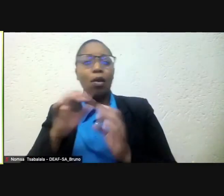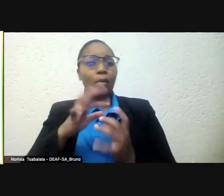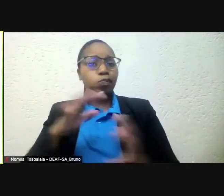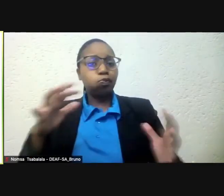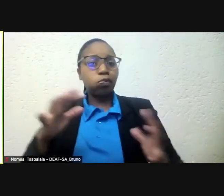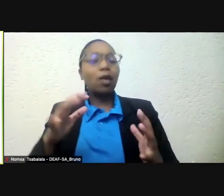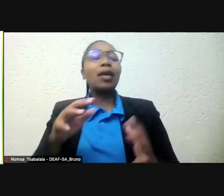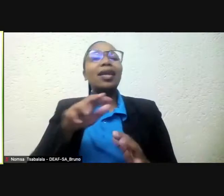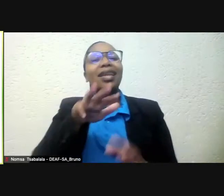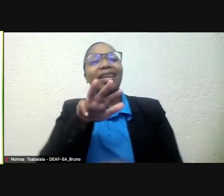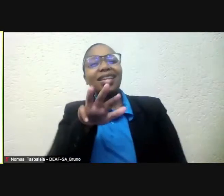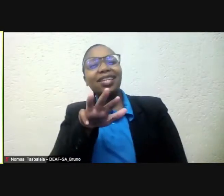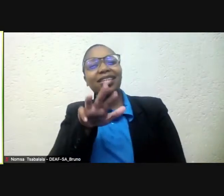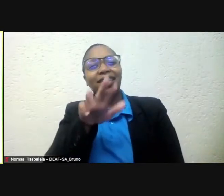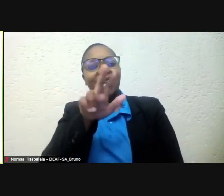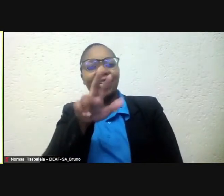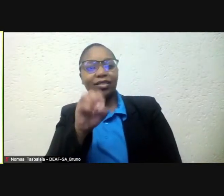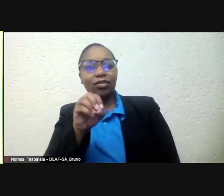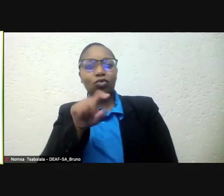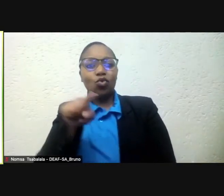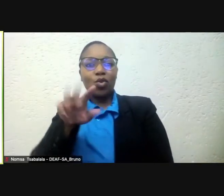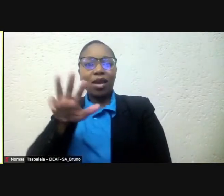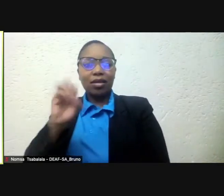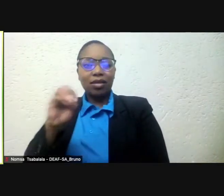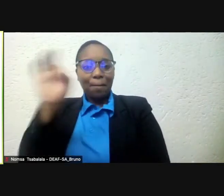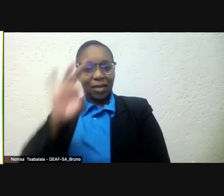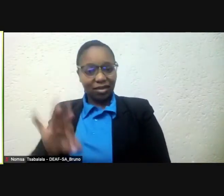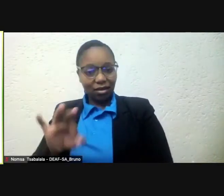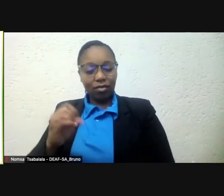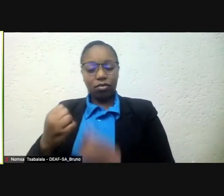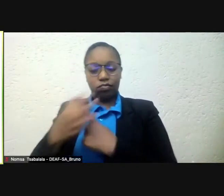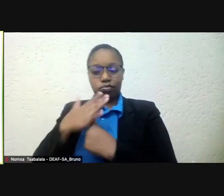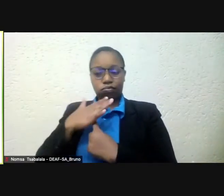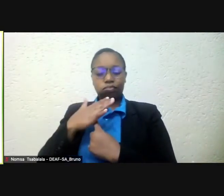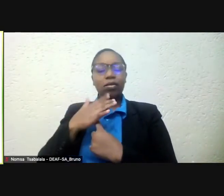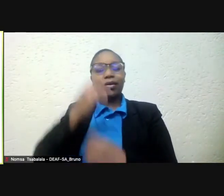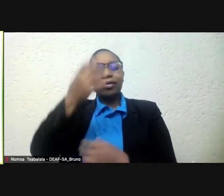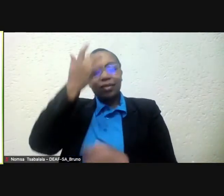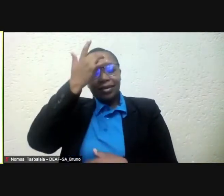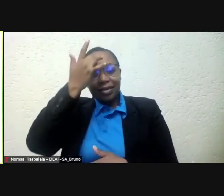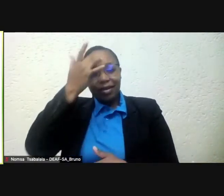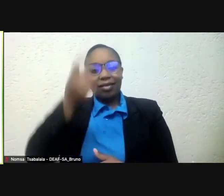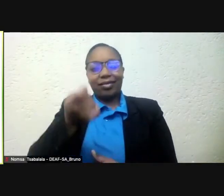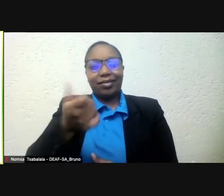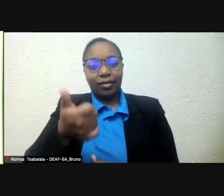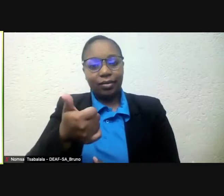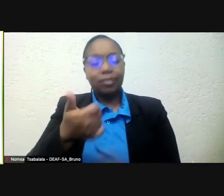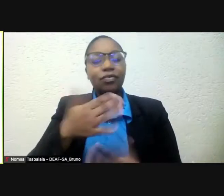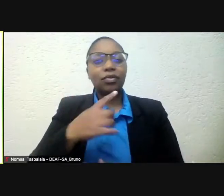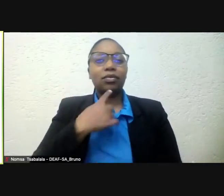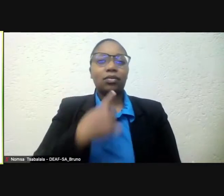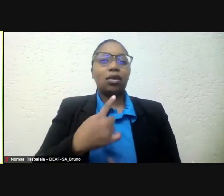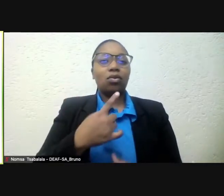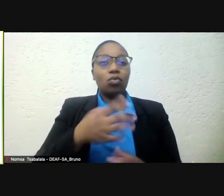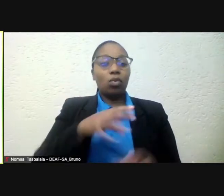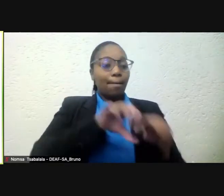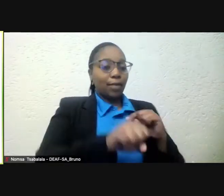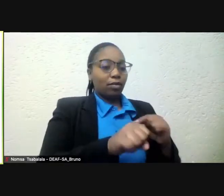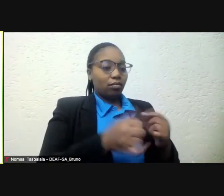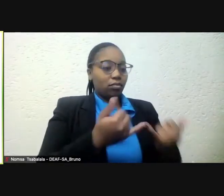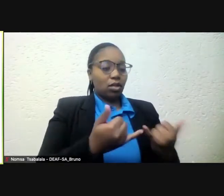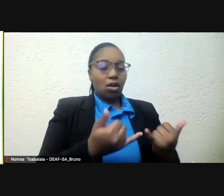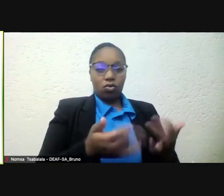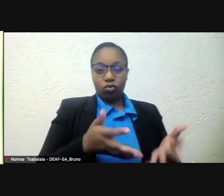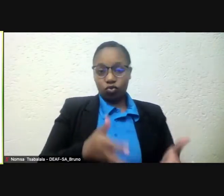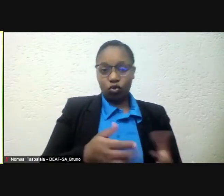illness. And as I've indicated, this is what, even with this variant, that's what we are observing. So